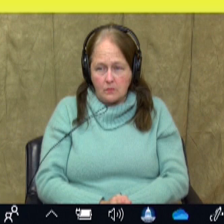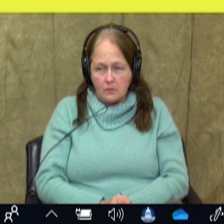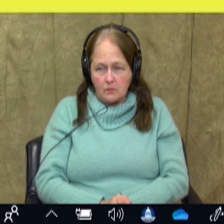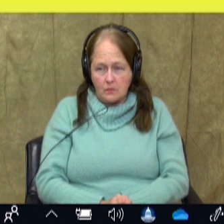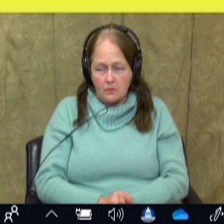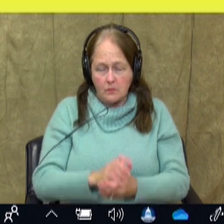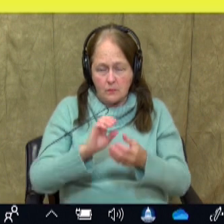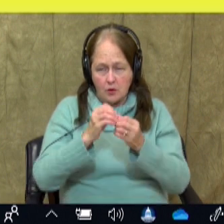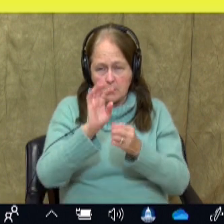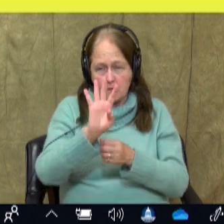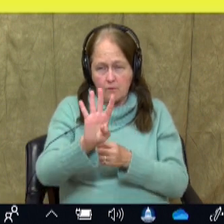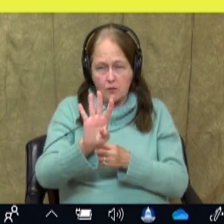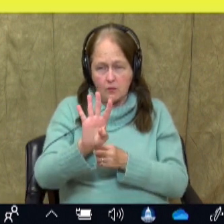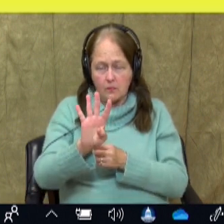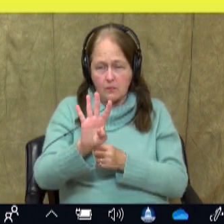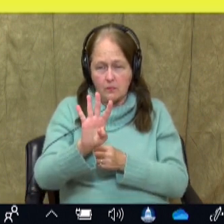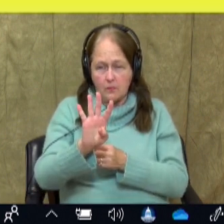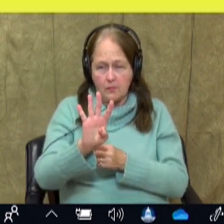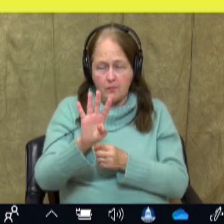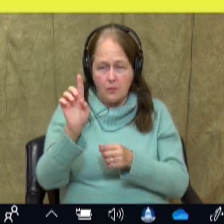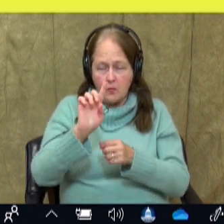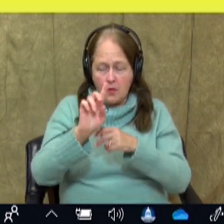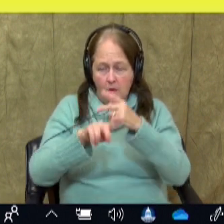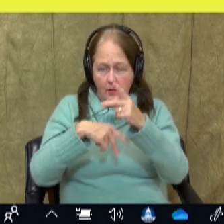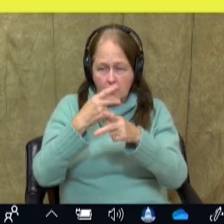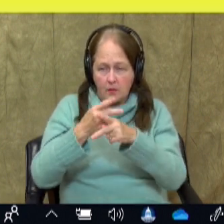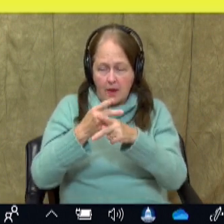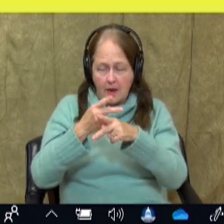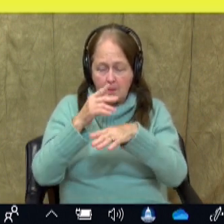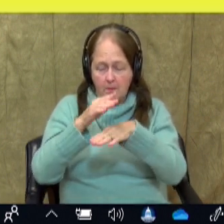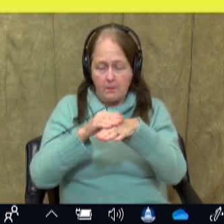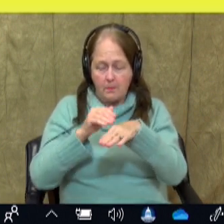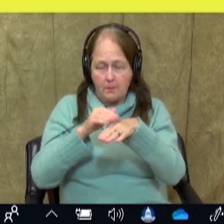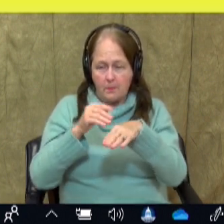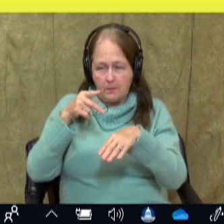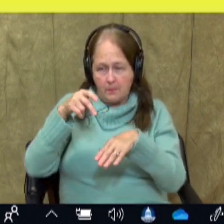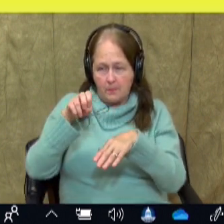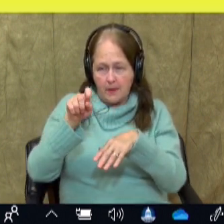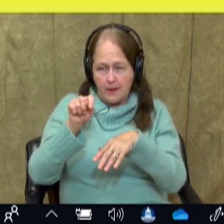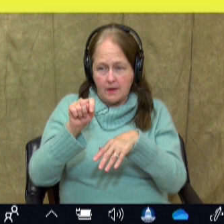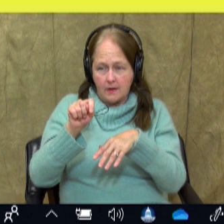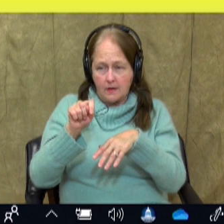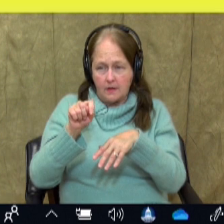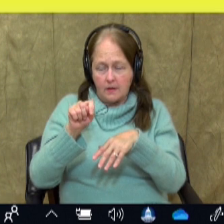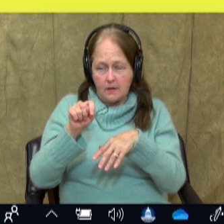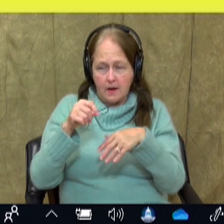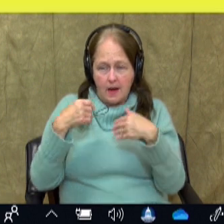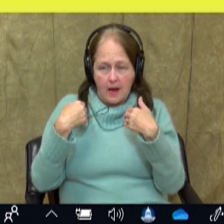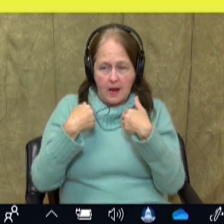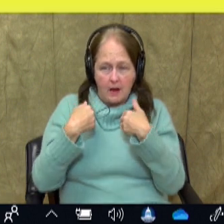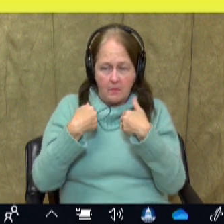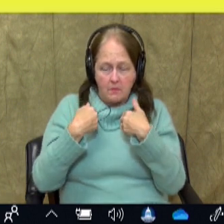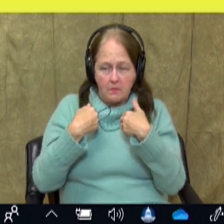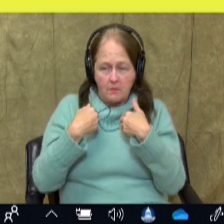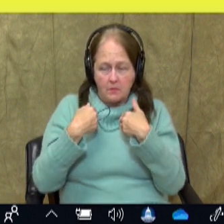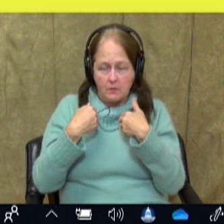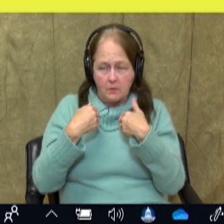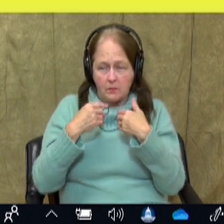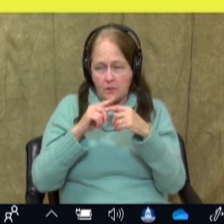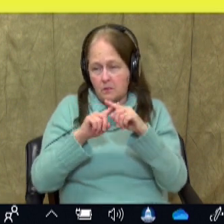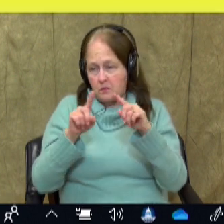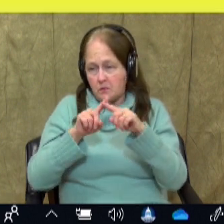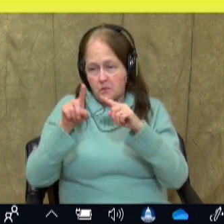Okay. Number 4. What kind of pet do you have? Okay, now pets, that would be